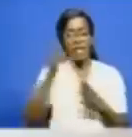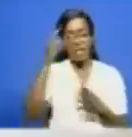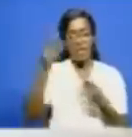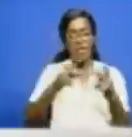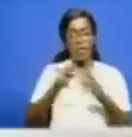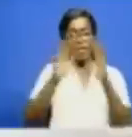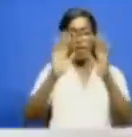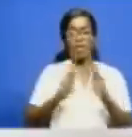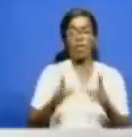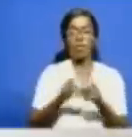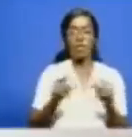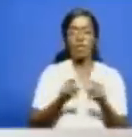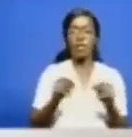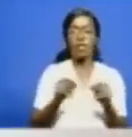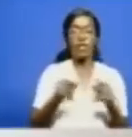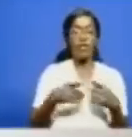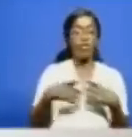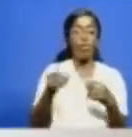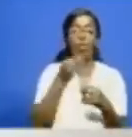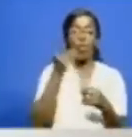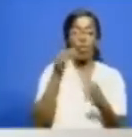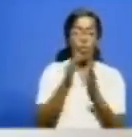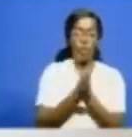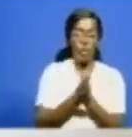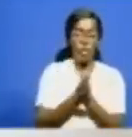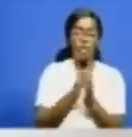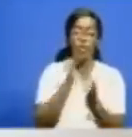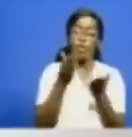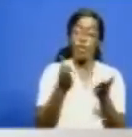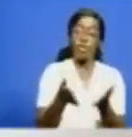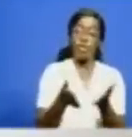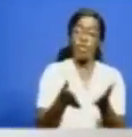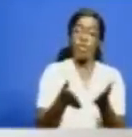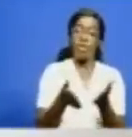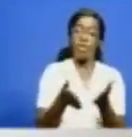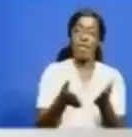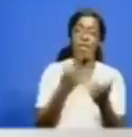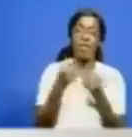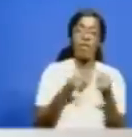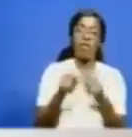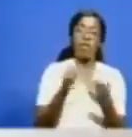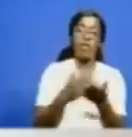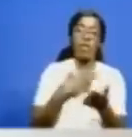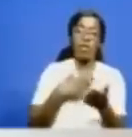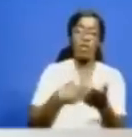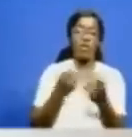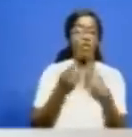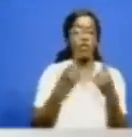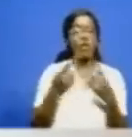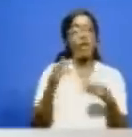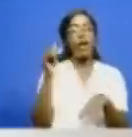important message to take home. That we were not here to to talk about somebody who used to talk at